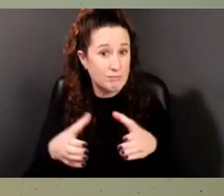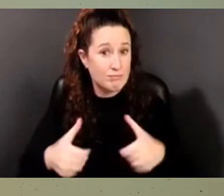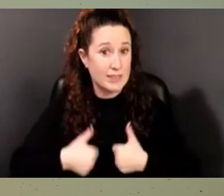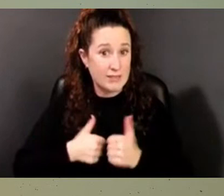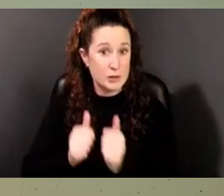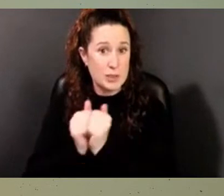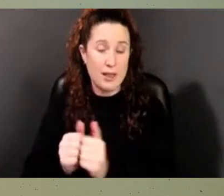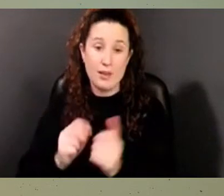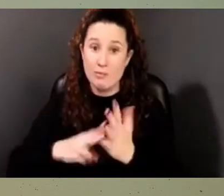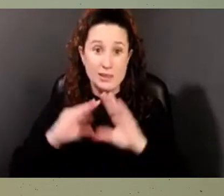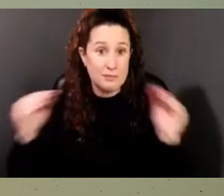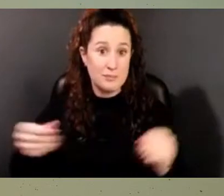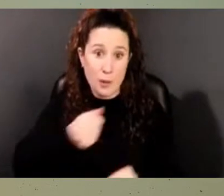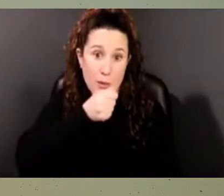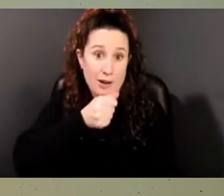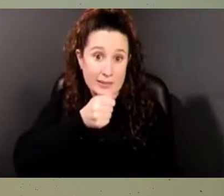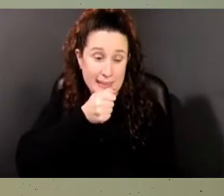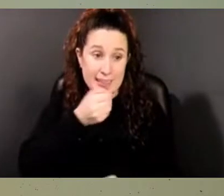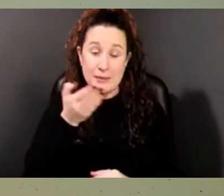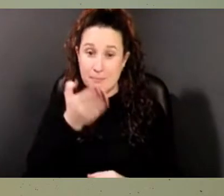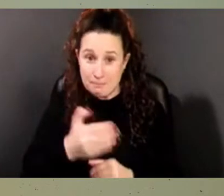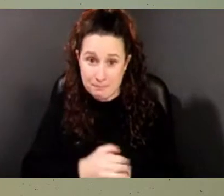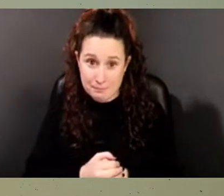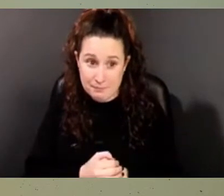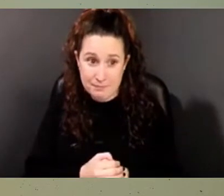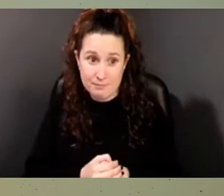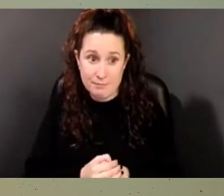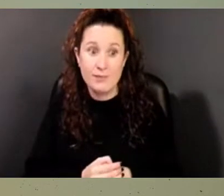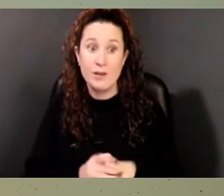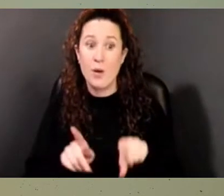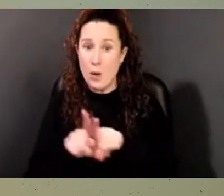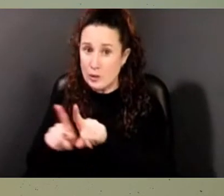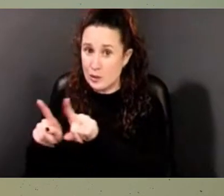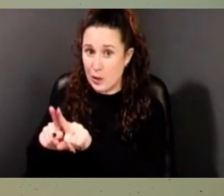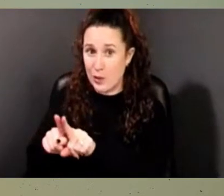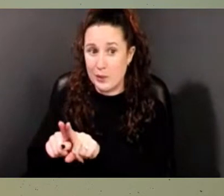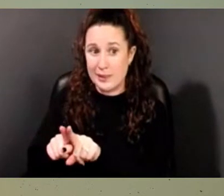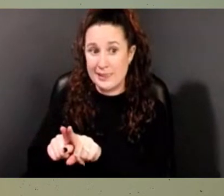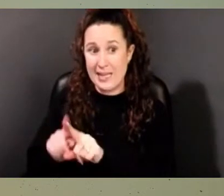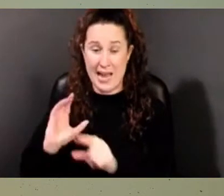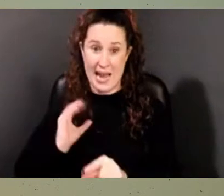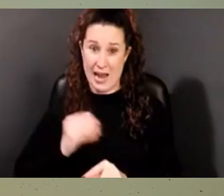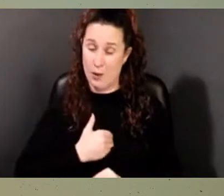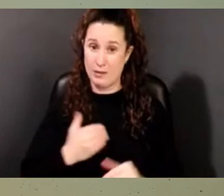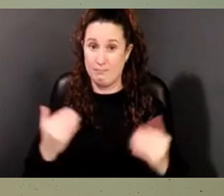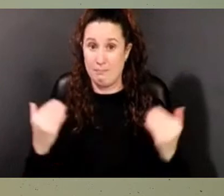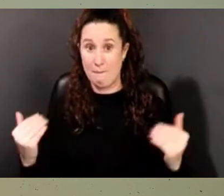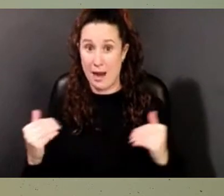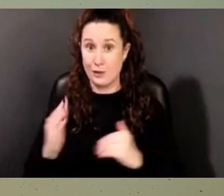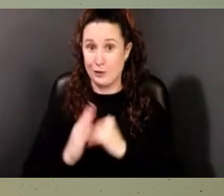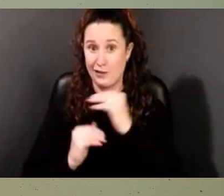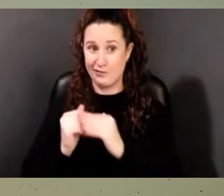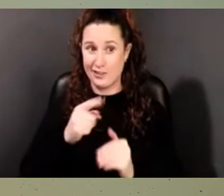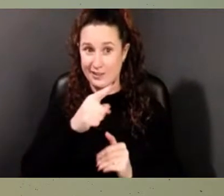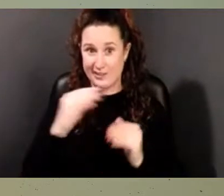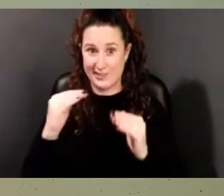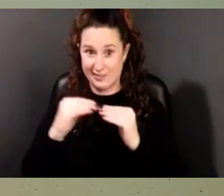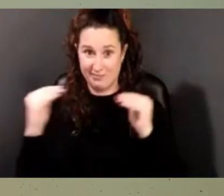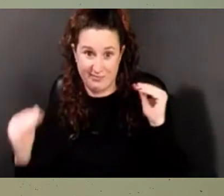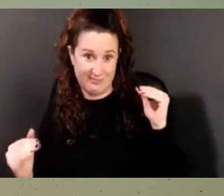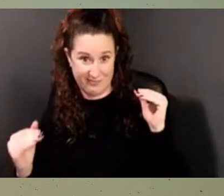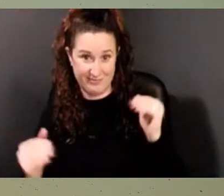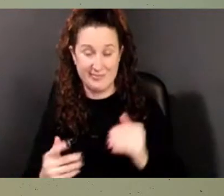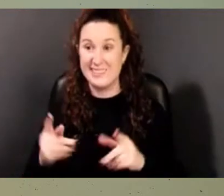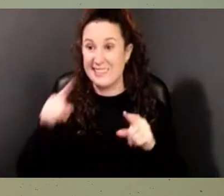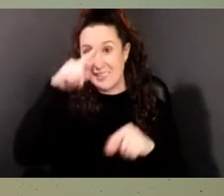privacy as we know it today. What's more, it's nowhere close to our ideas of modern comfort. It was hot in the summer, even